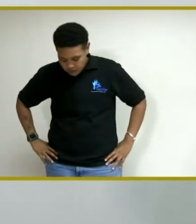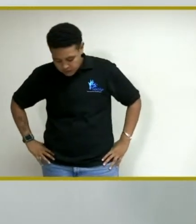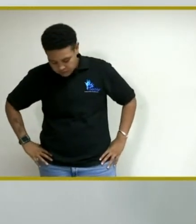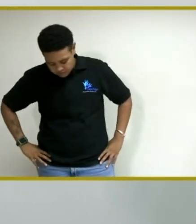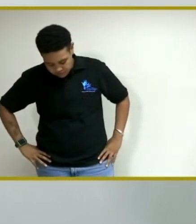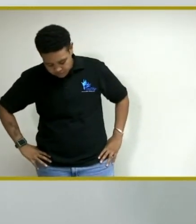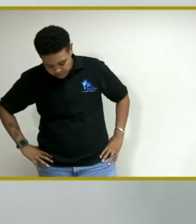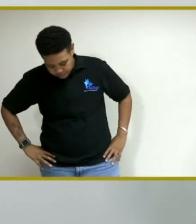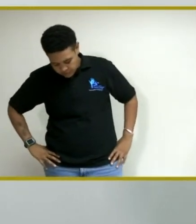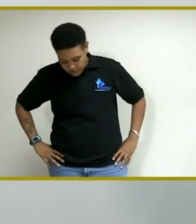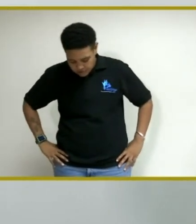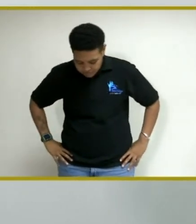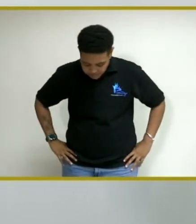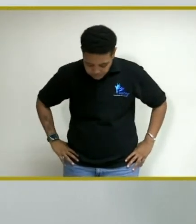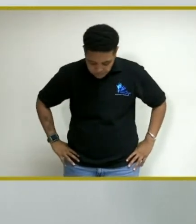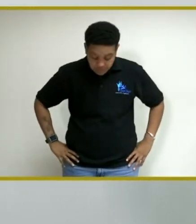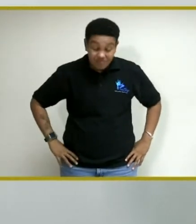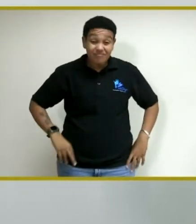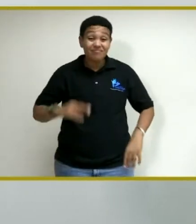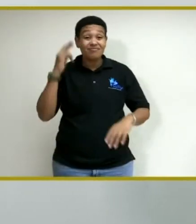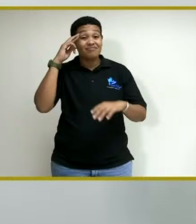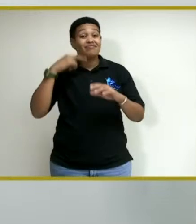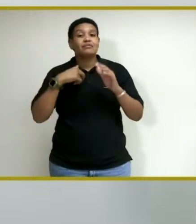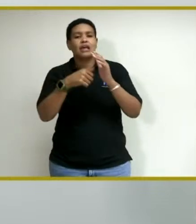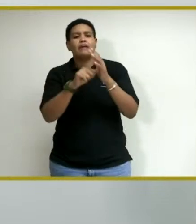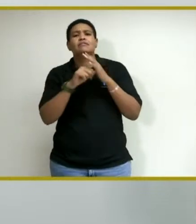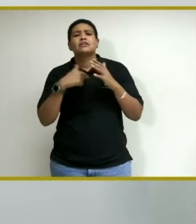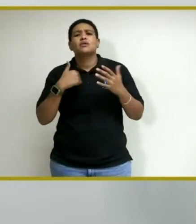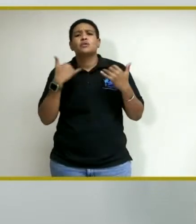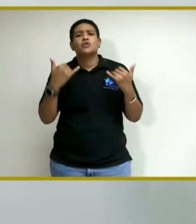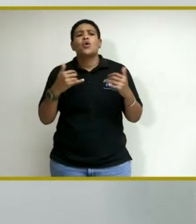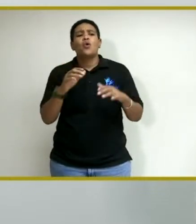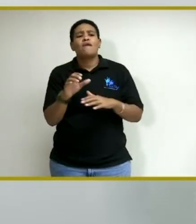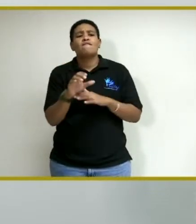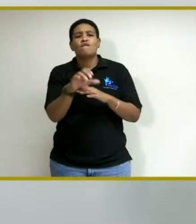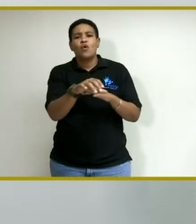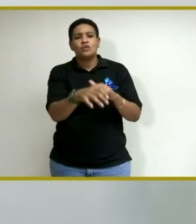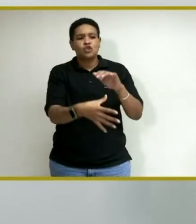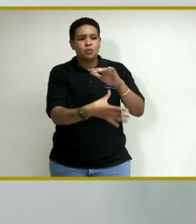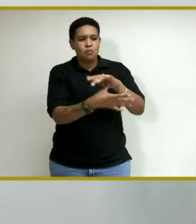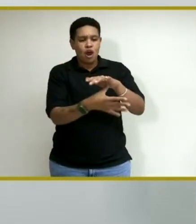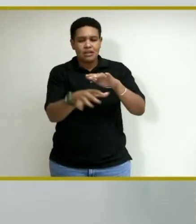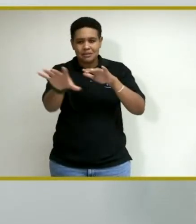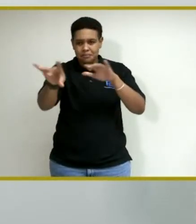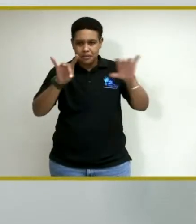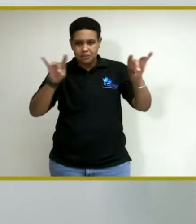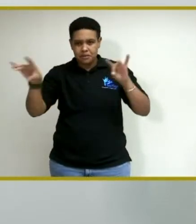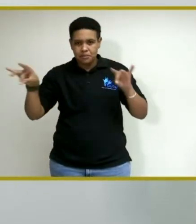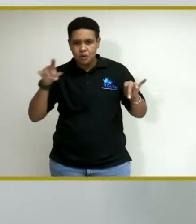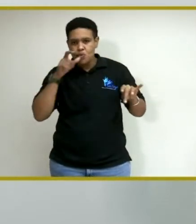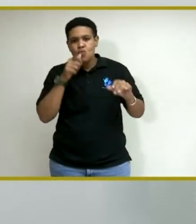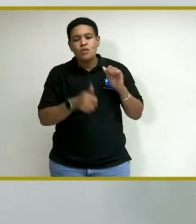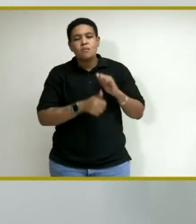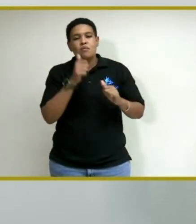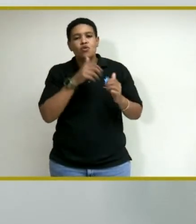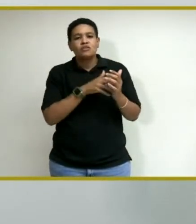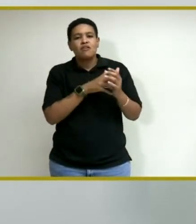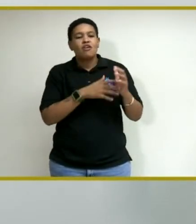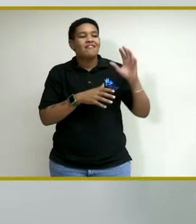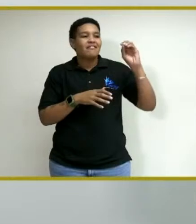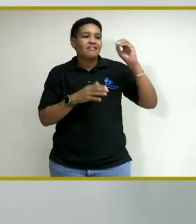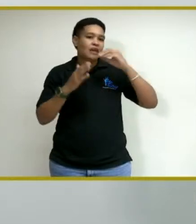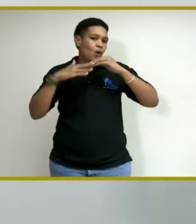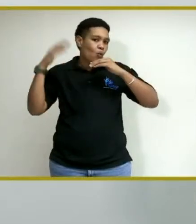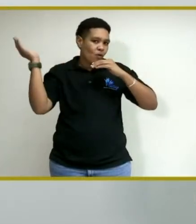because, as I said before, we are now forced to prioritize the most vulnerable, 50 years and